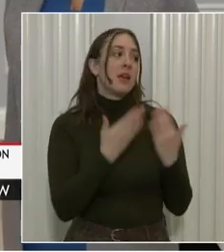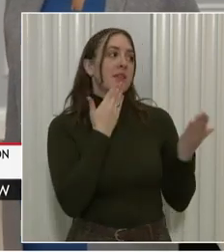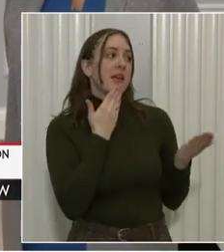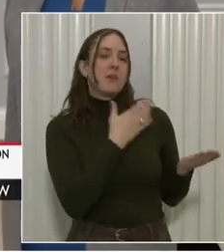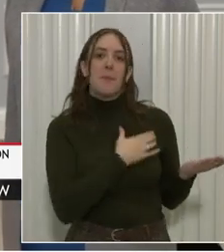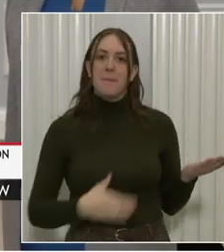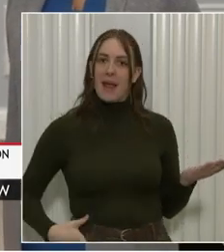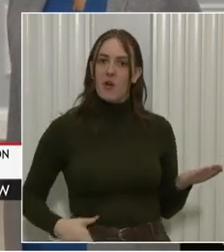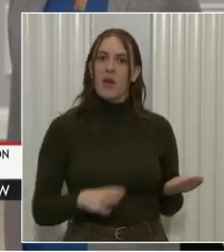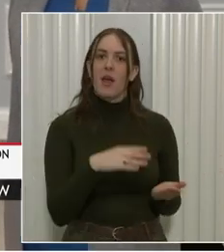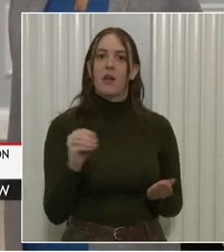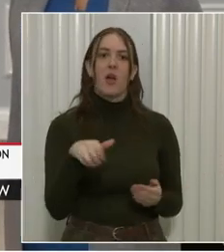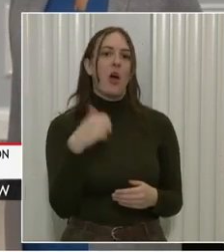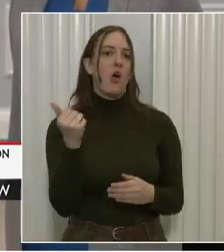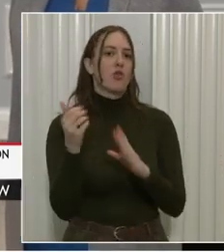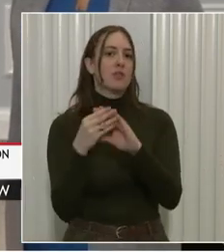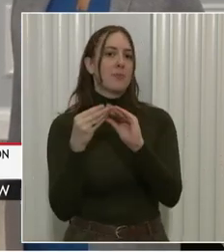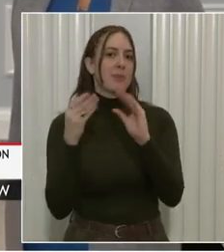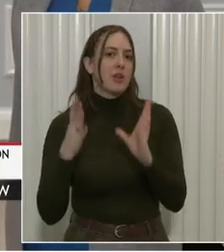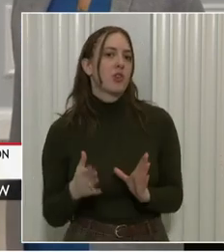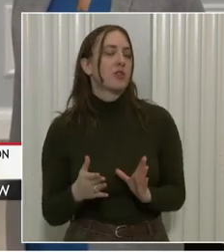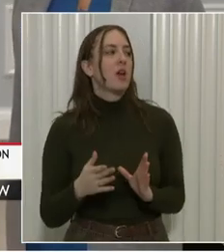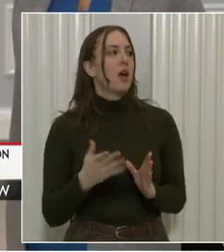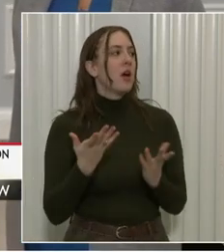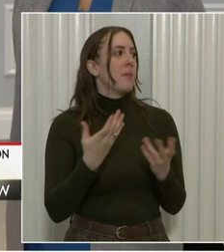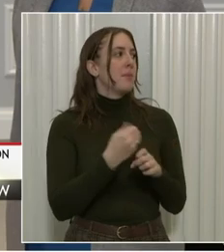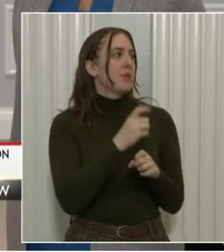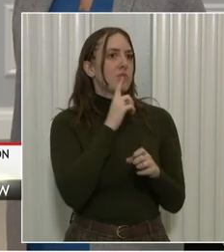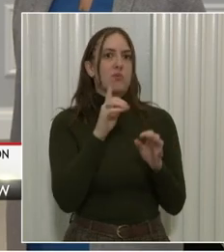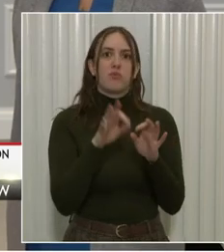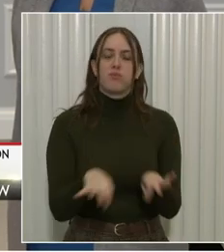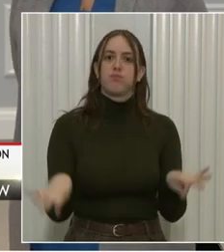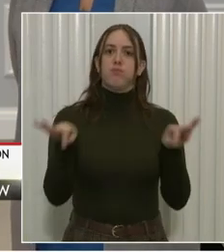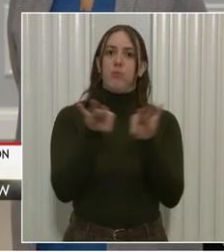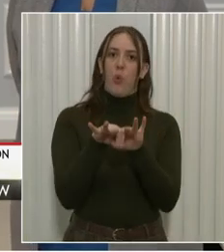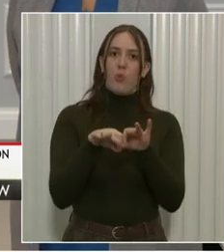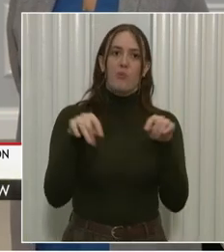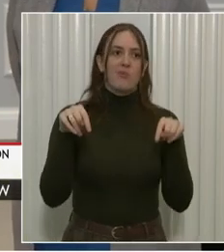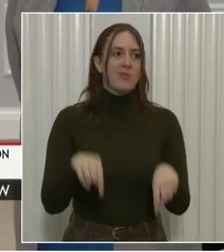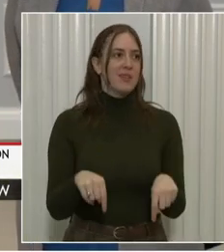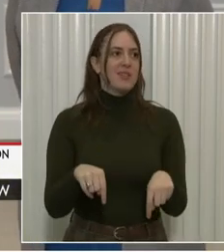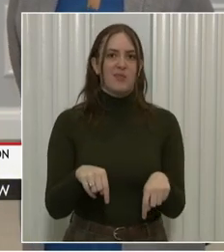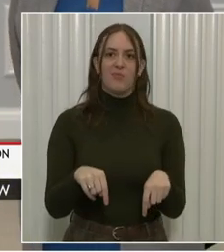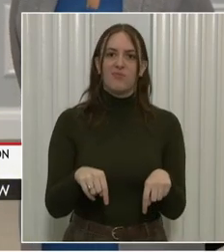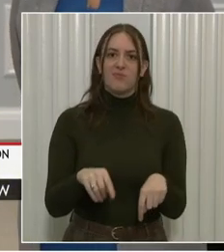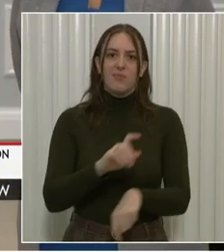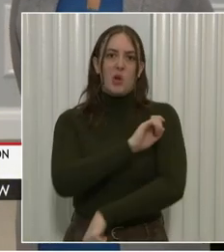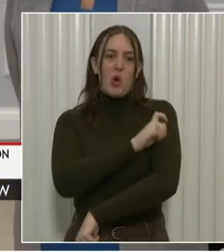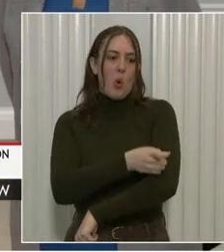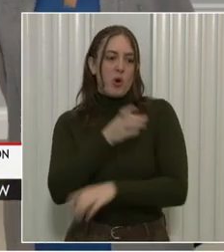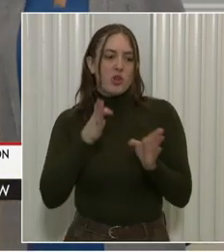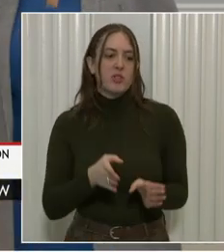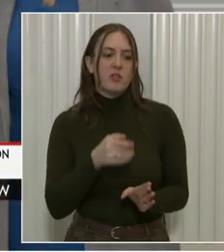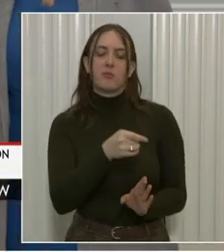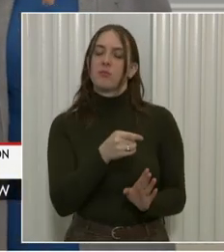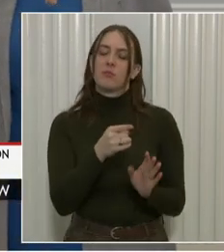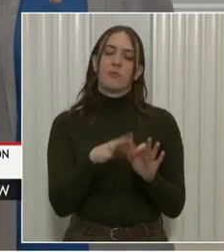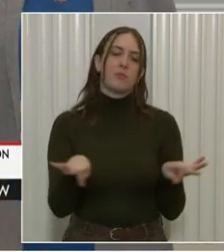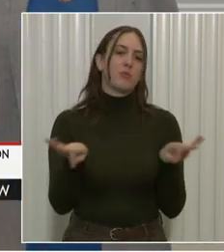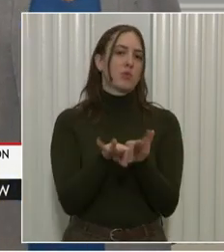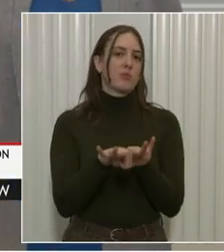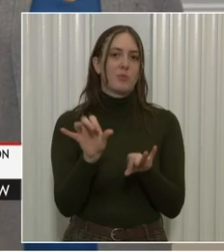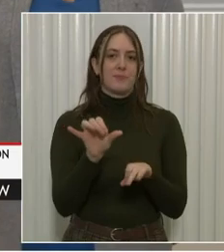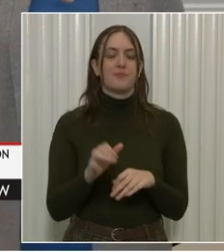other speakers who recognize the importance that donors play in this community in supporting this important new program.